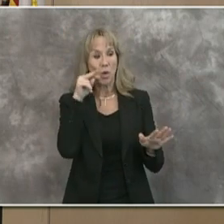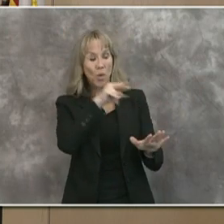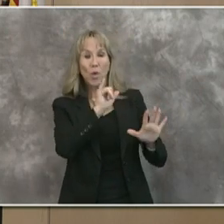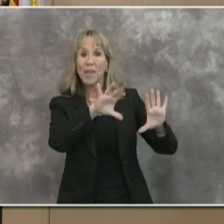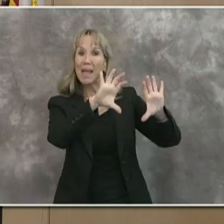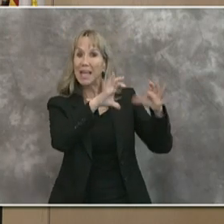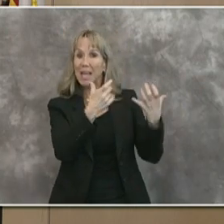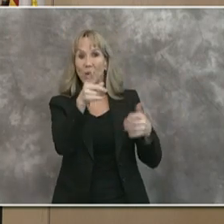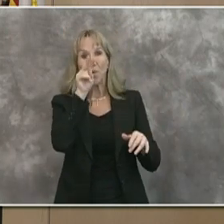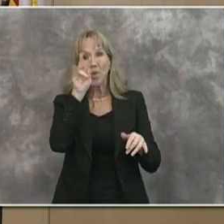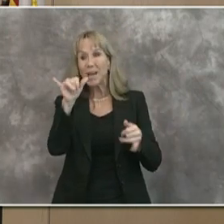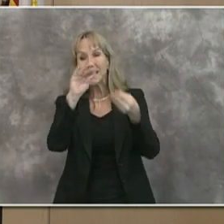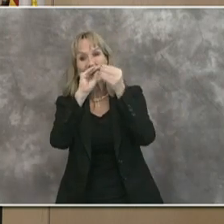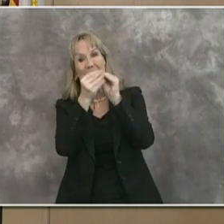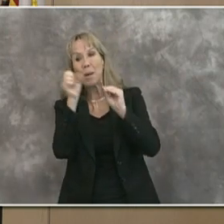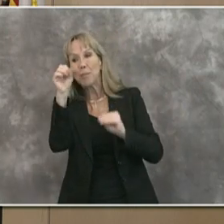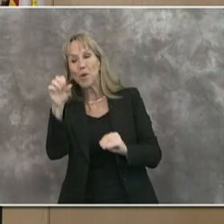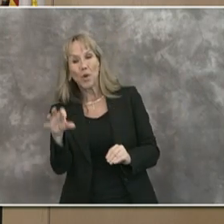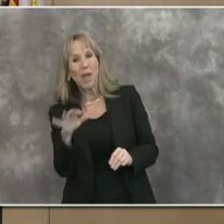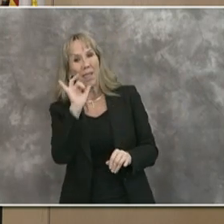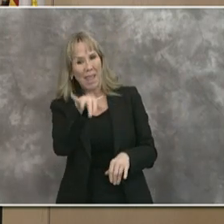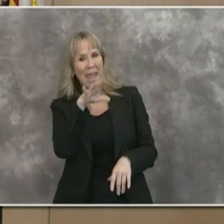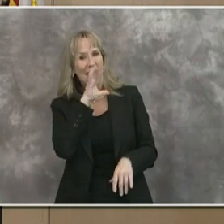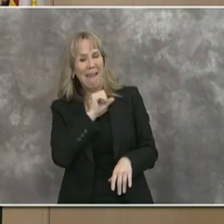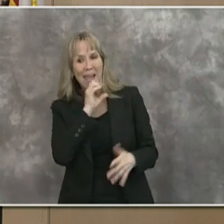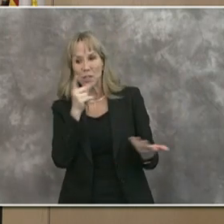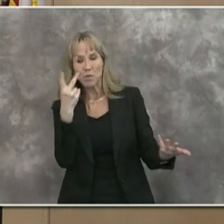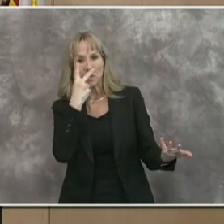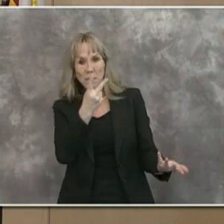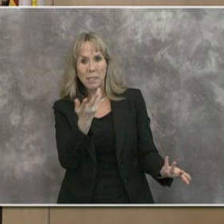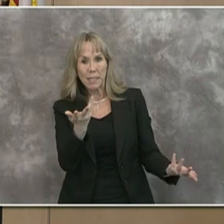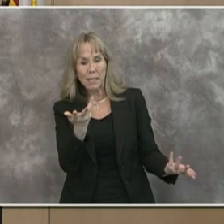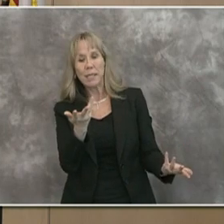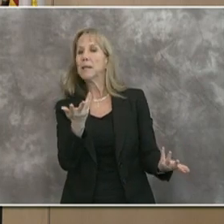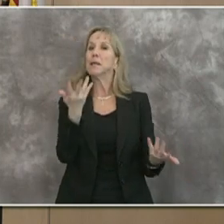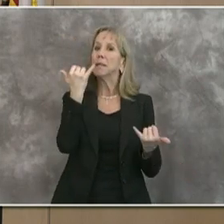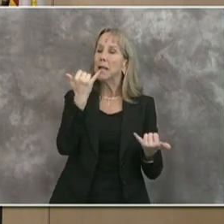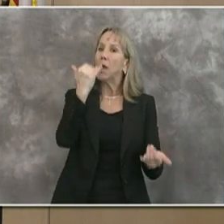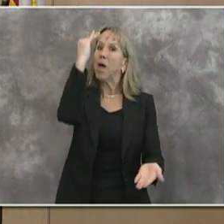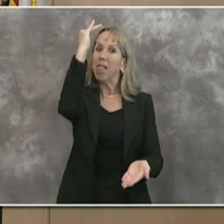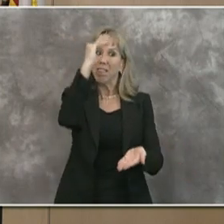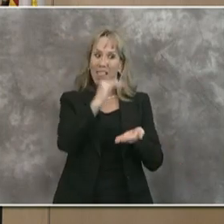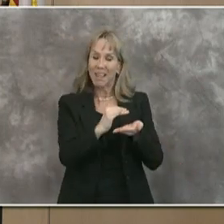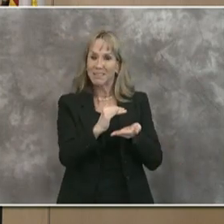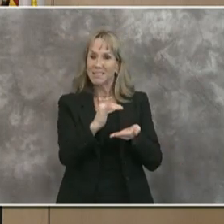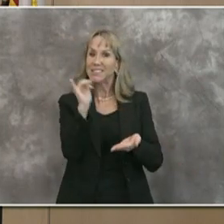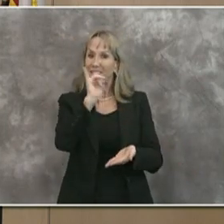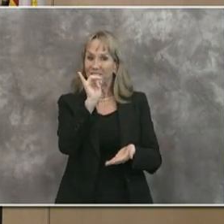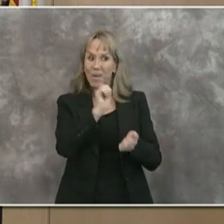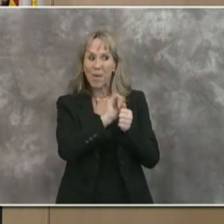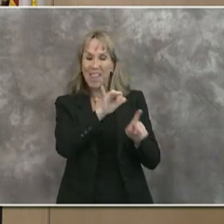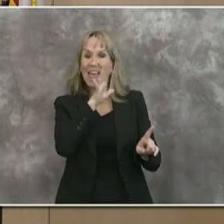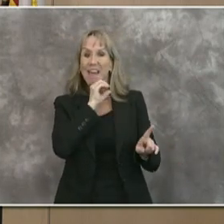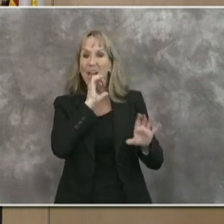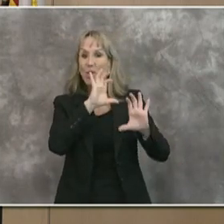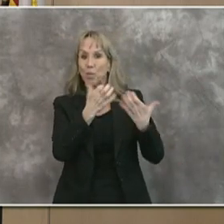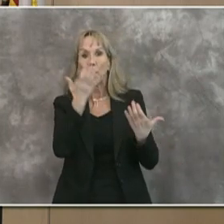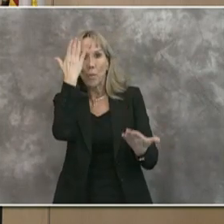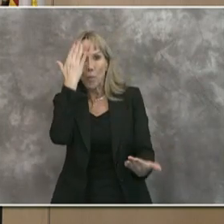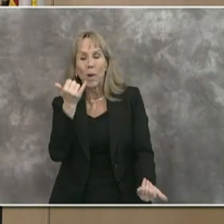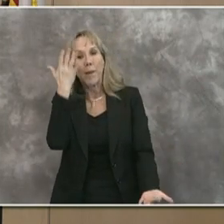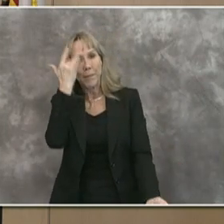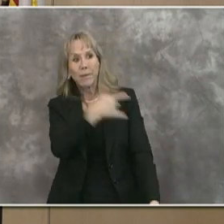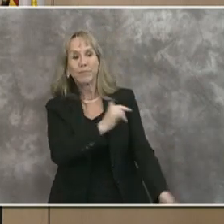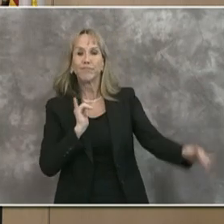our stats, in that age group, we see less infections than we do in the other age groups, and that is